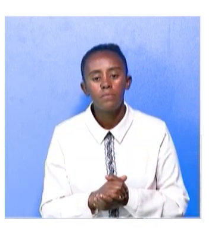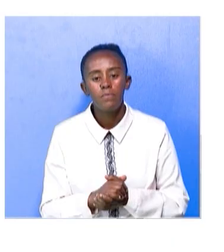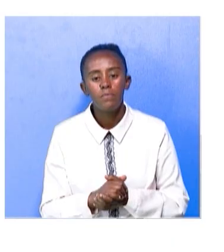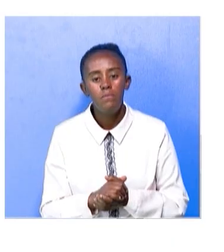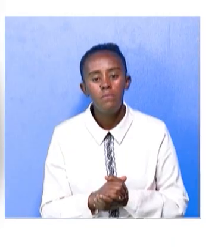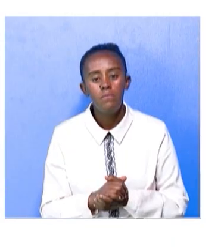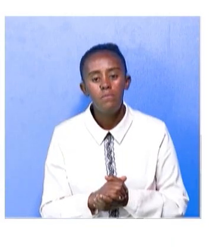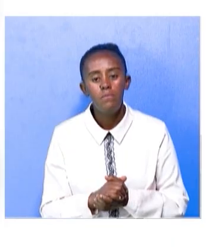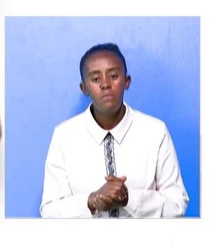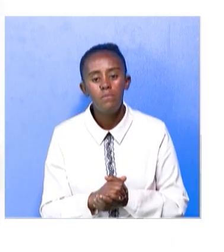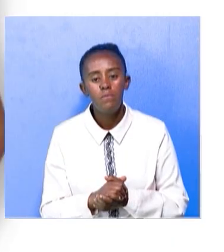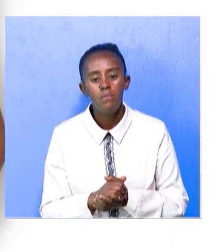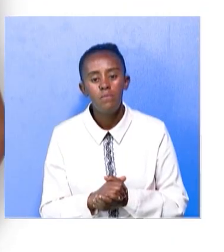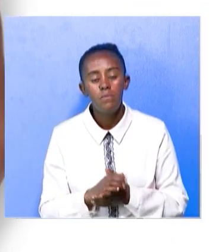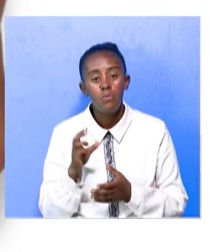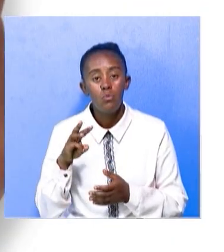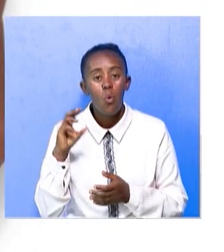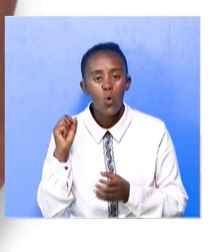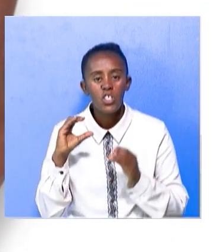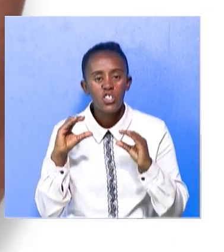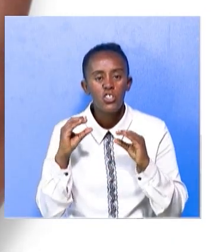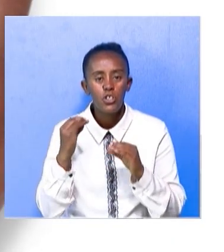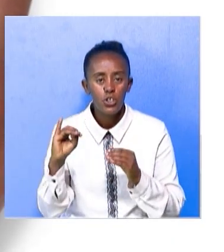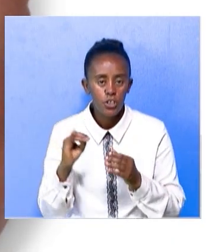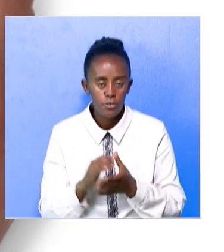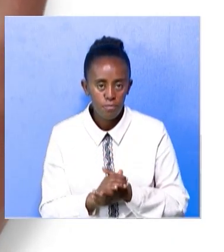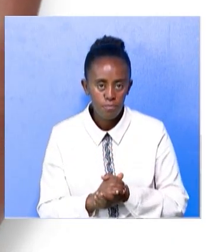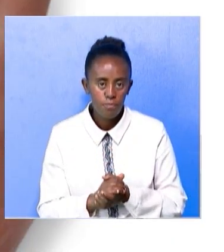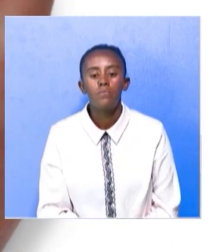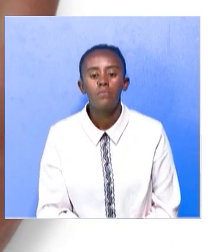was teaching